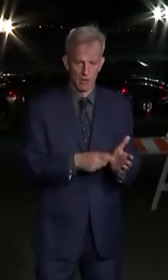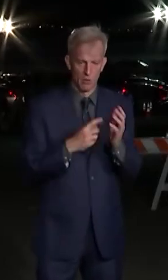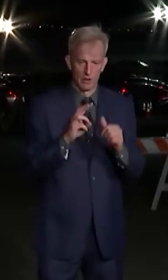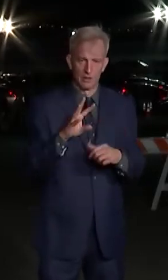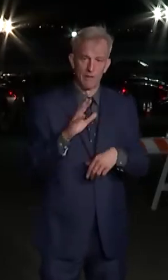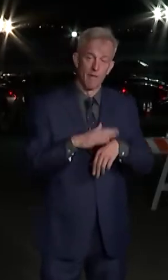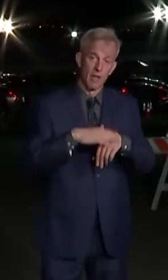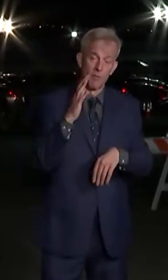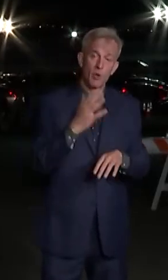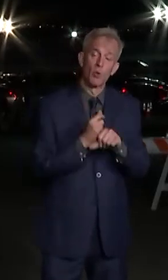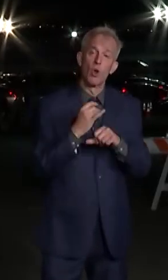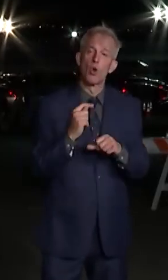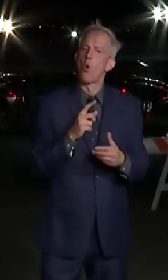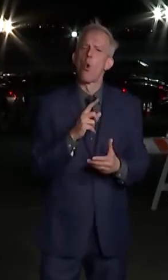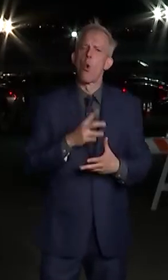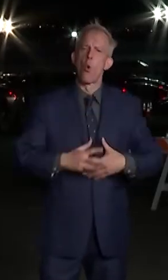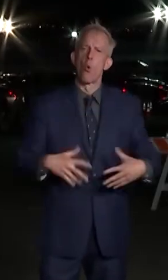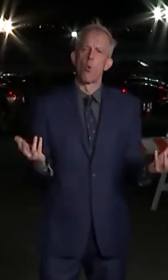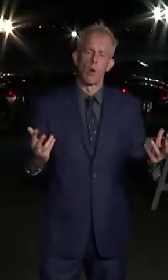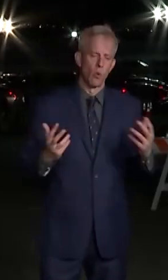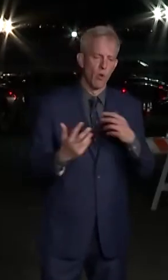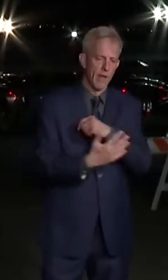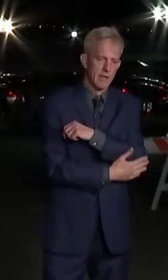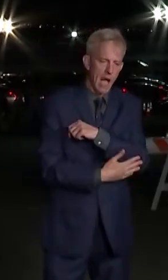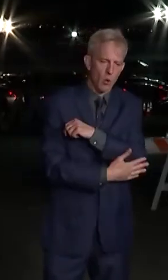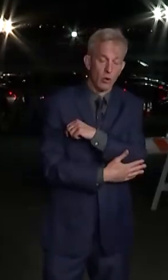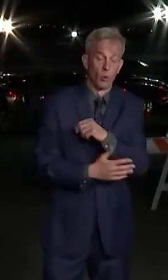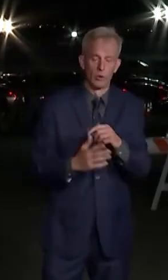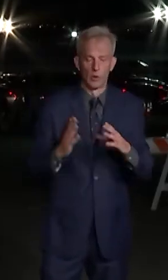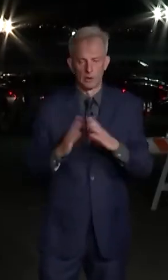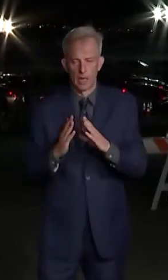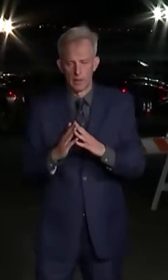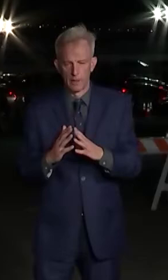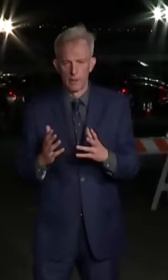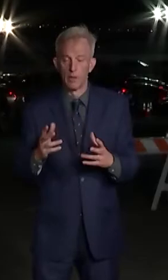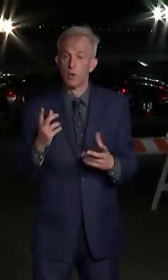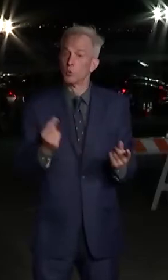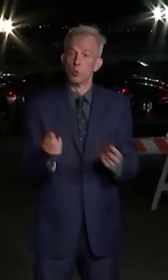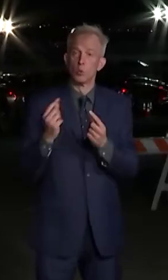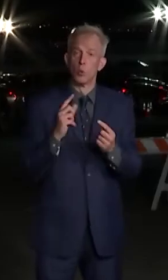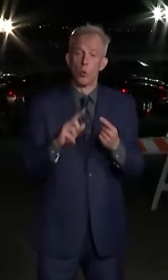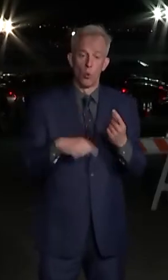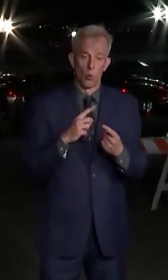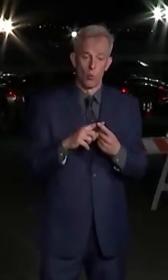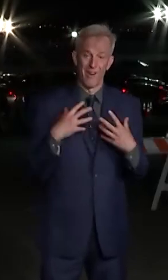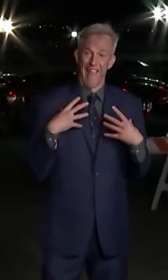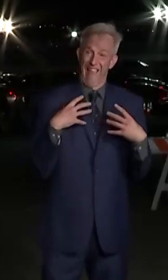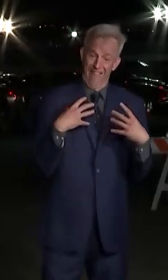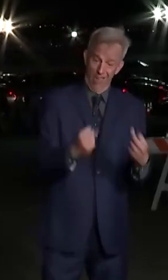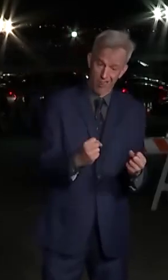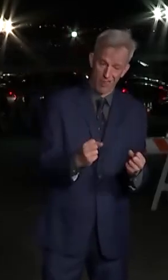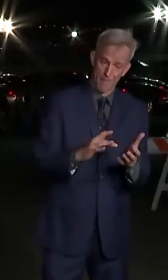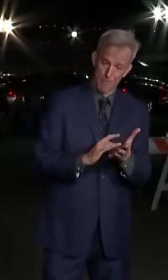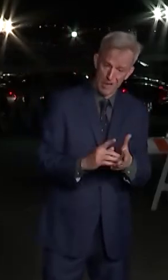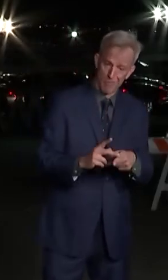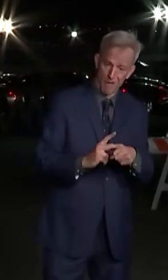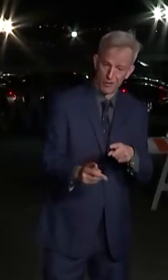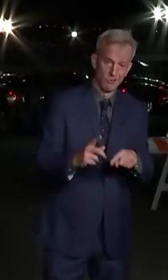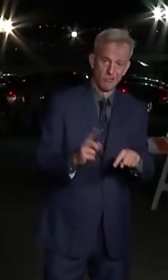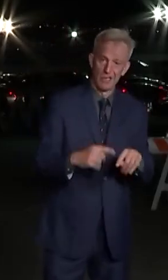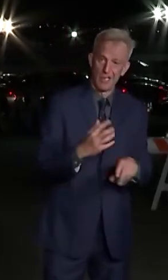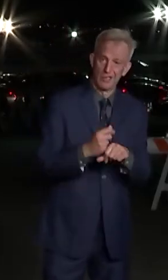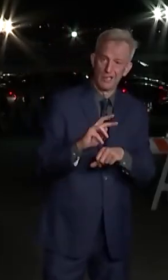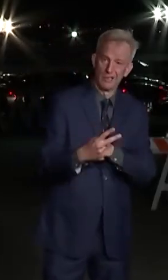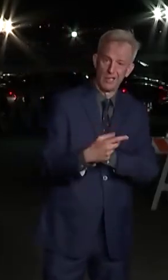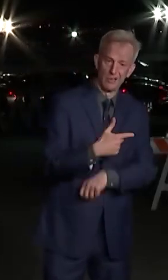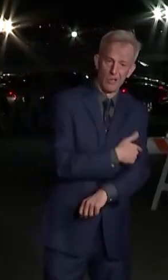get it. What will the county, and I guess the city for you, do when some health professionals are unable to get their second dose? Is there a backup plan? That